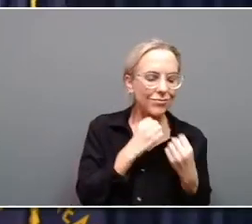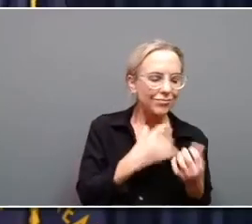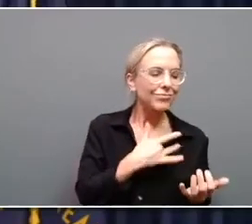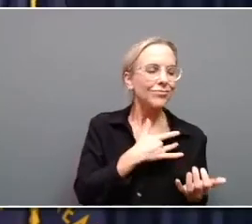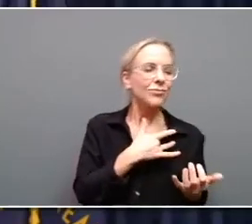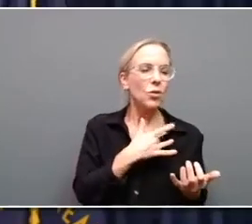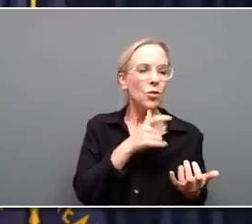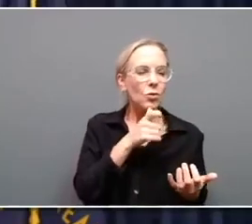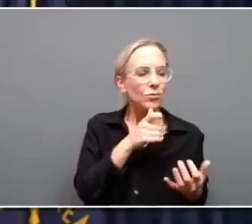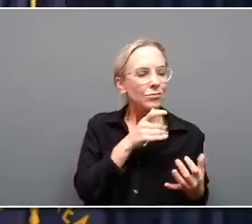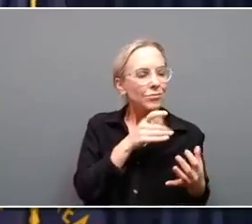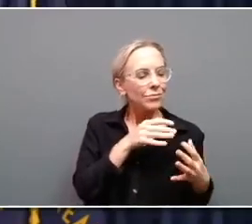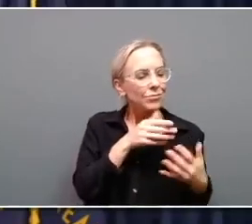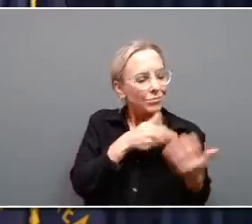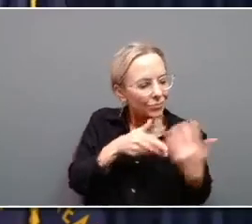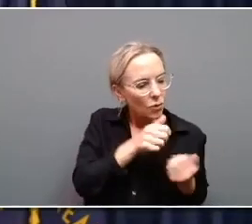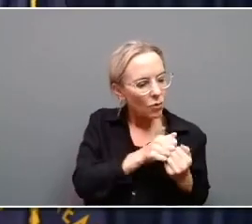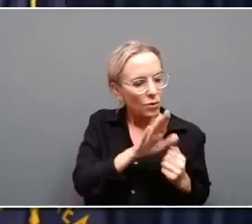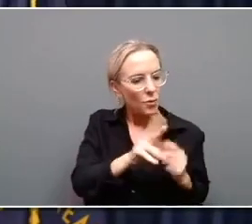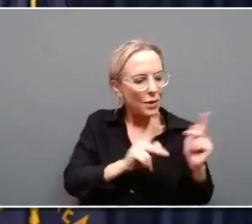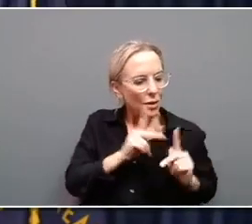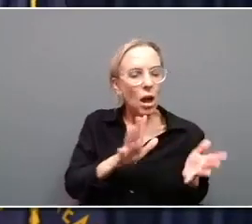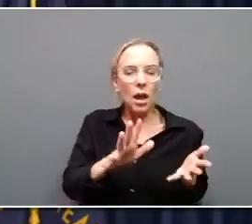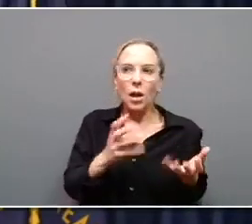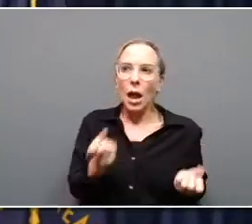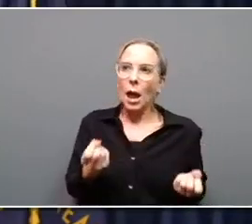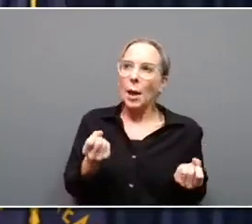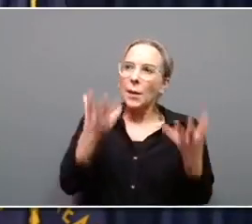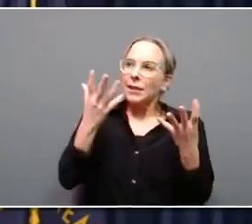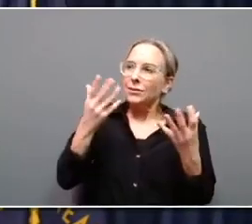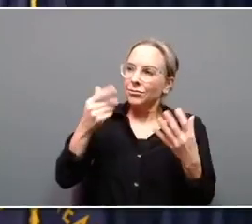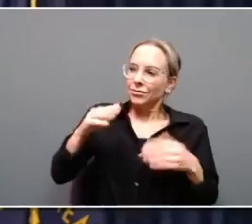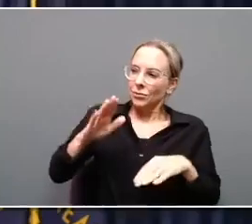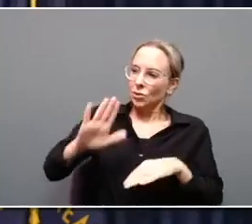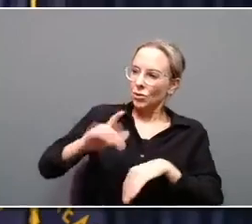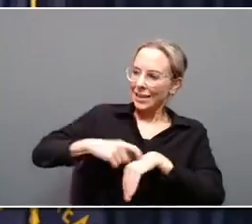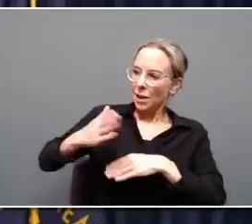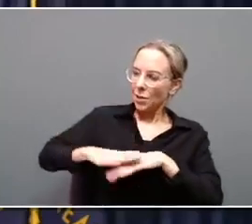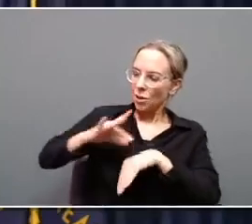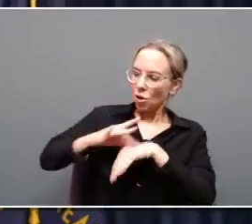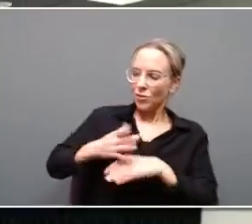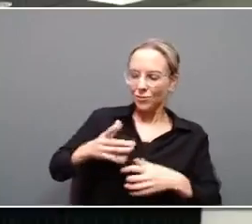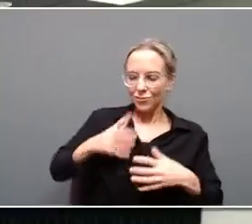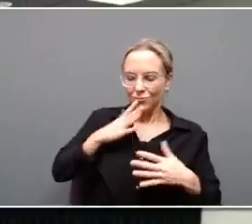much time we have on this earth, and enjoy all the good food. Thank y'all.